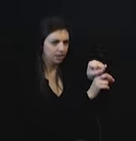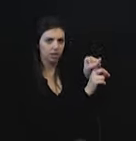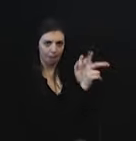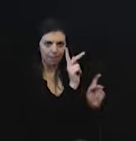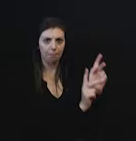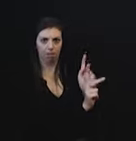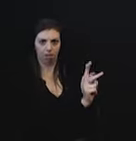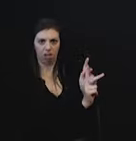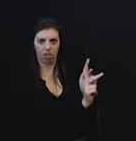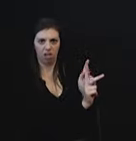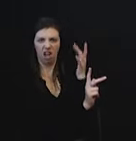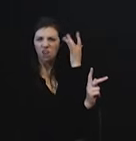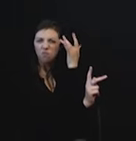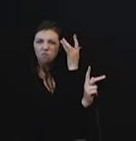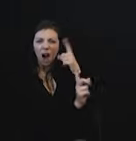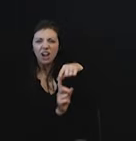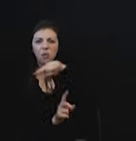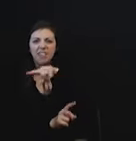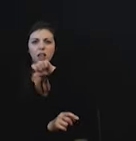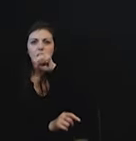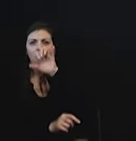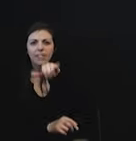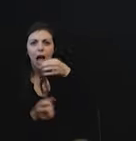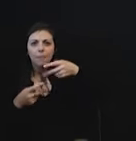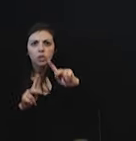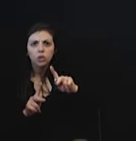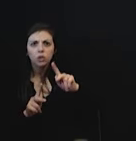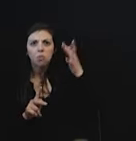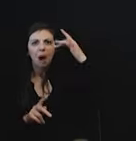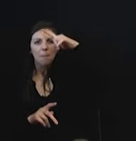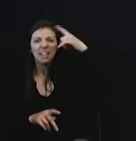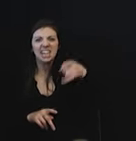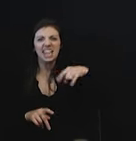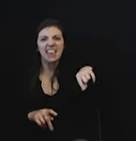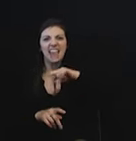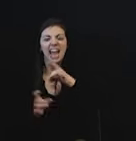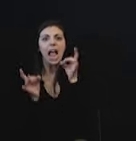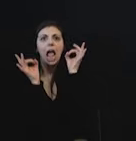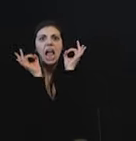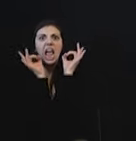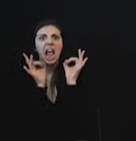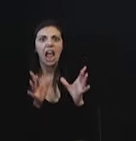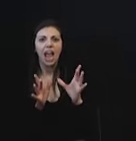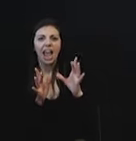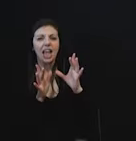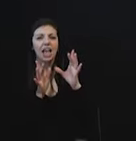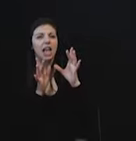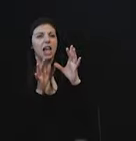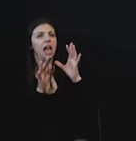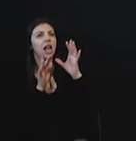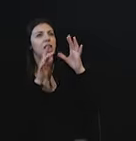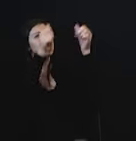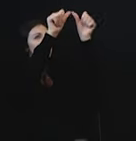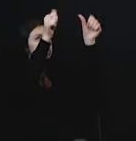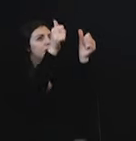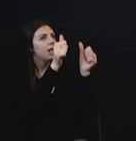opportunity? They hate the image of God. They hate the image of God.